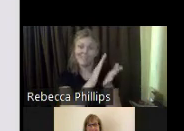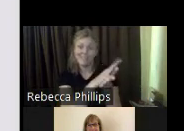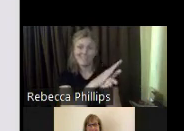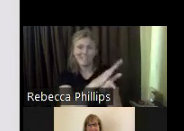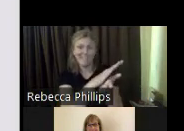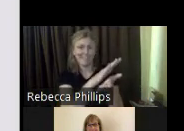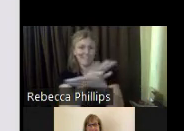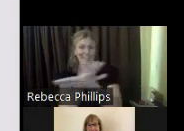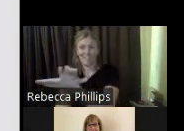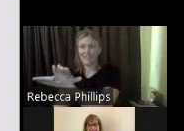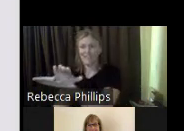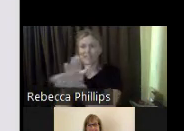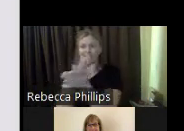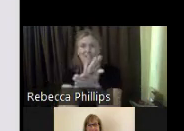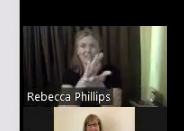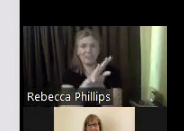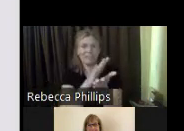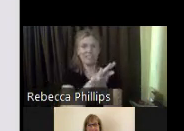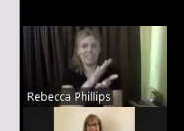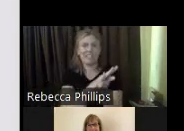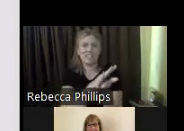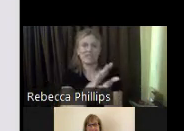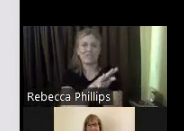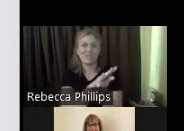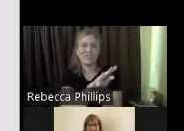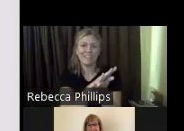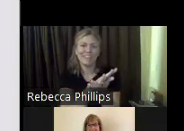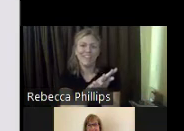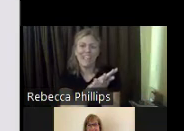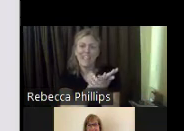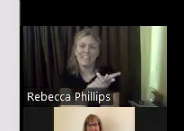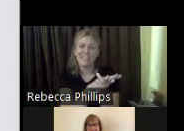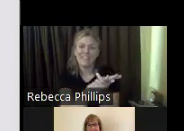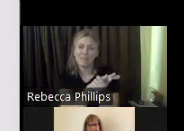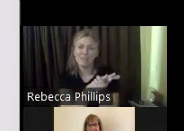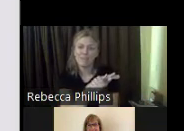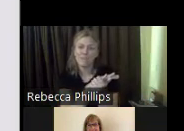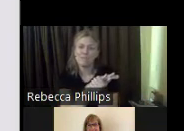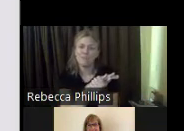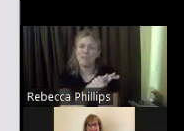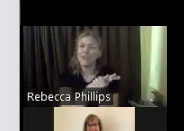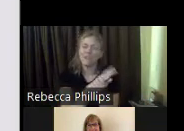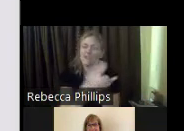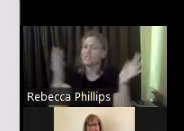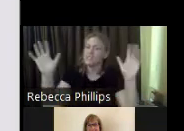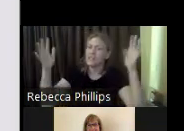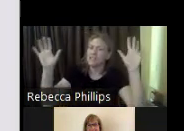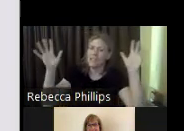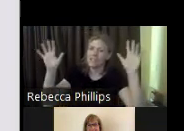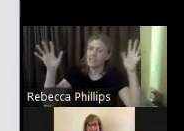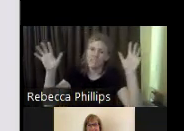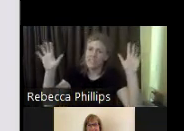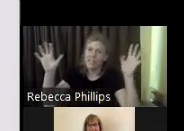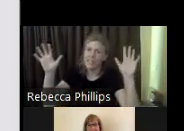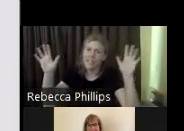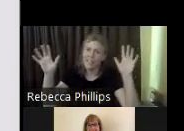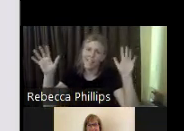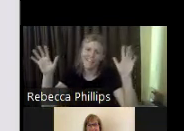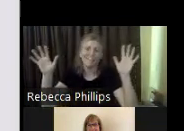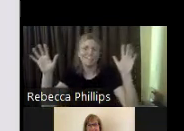you know, but it's like kind of, you have your hands off a little bit to the side, school. At the end of a performance, when we all know you should sign